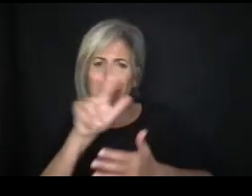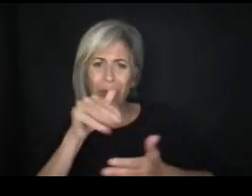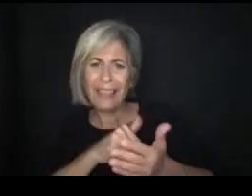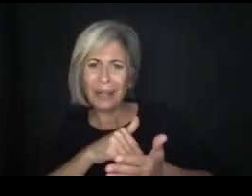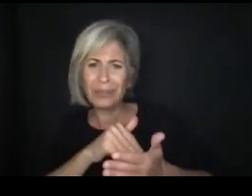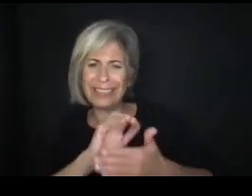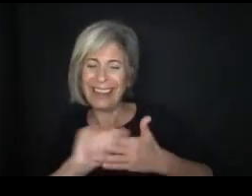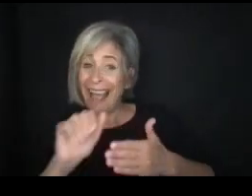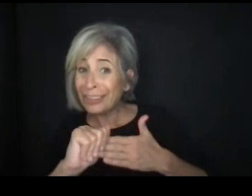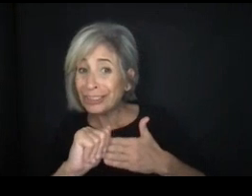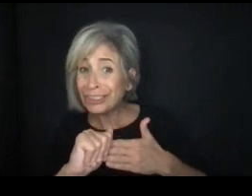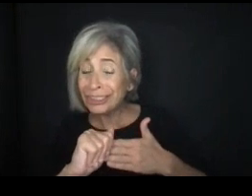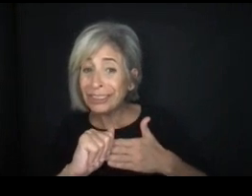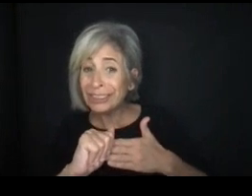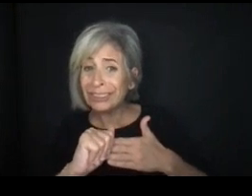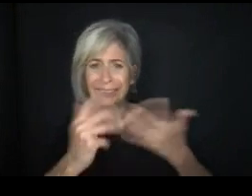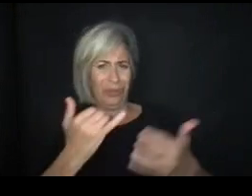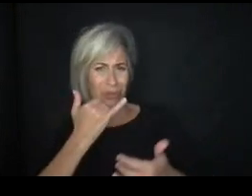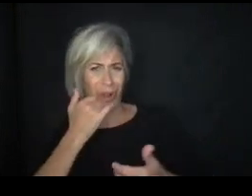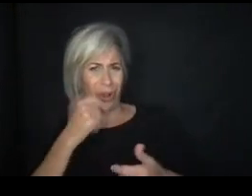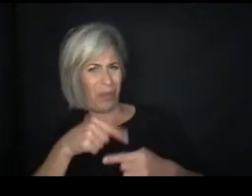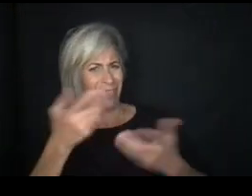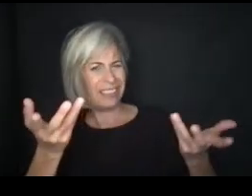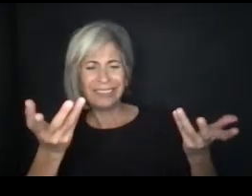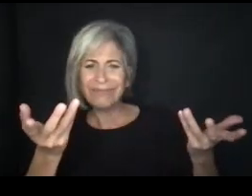$3,000. Oh, what's wrong with this picture?